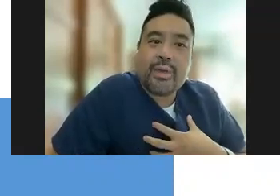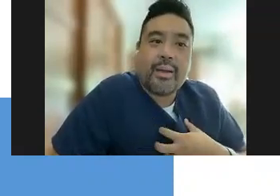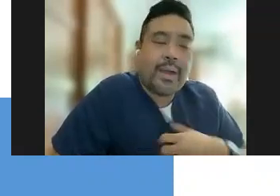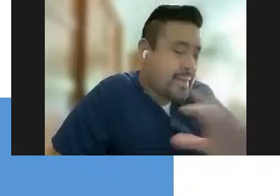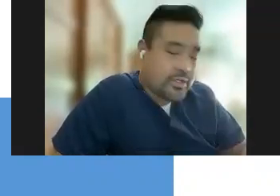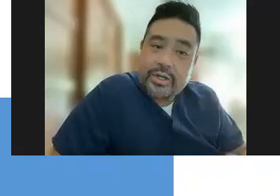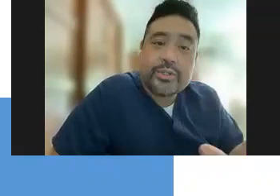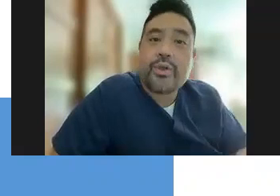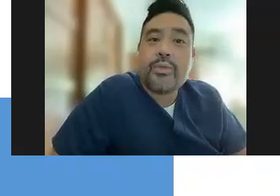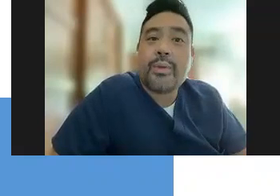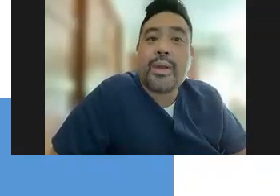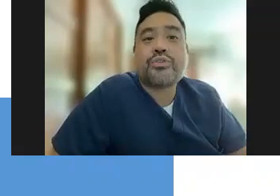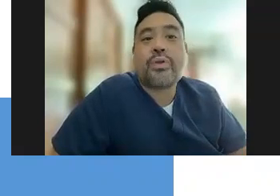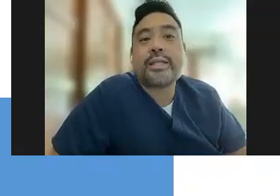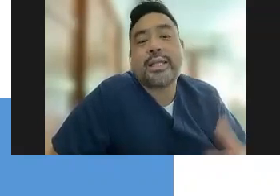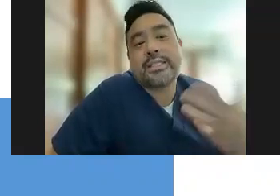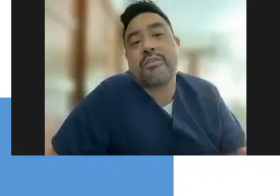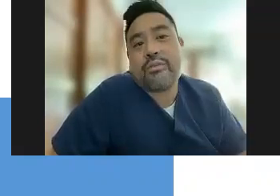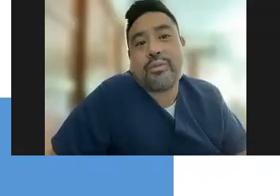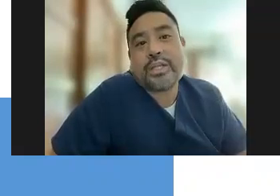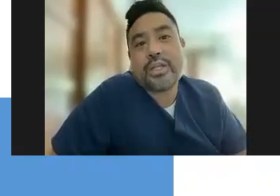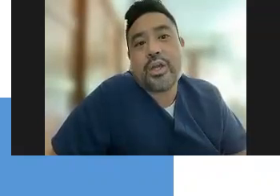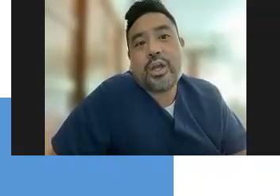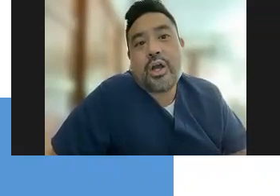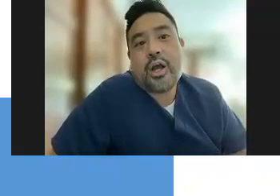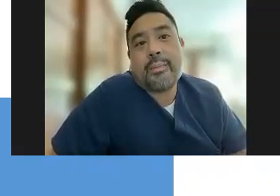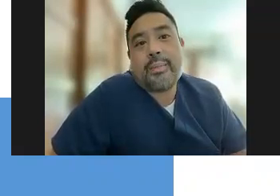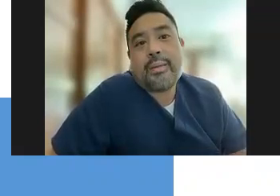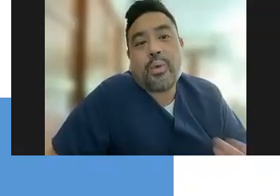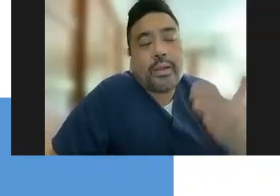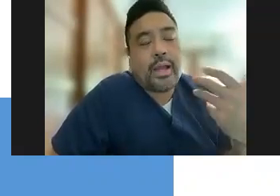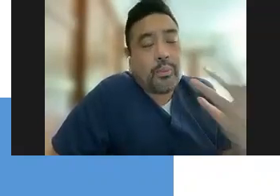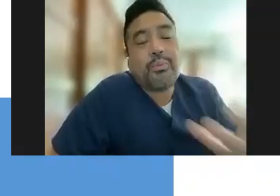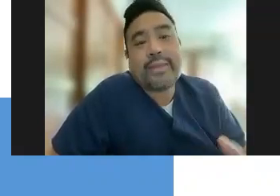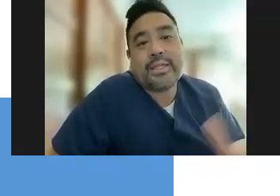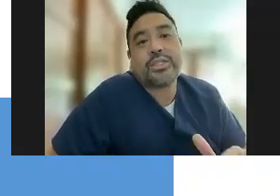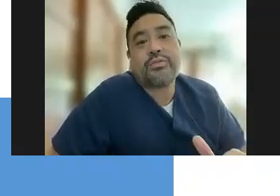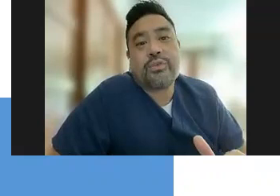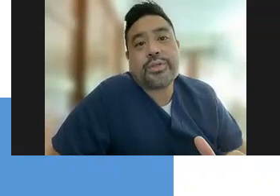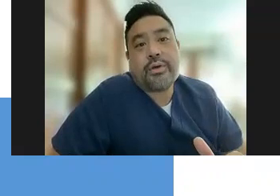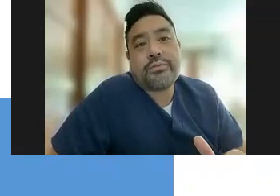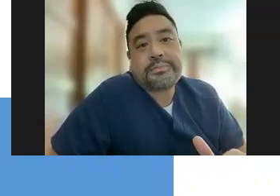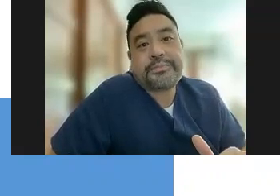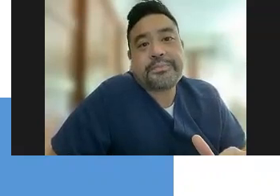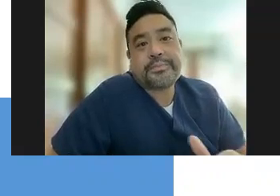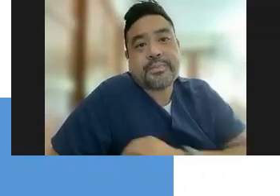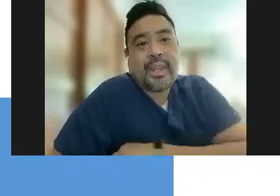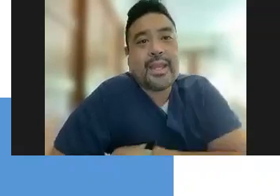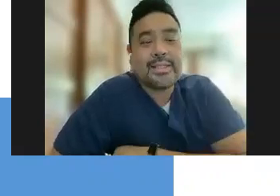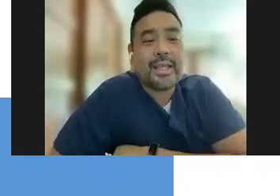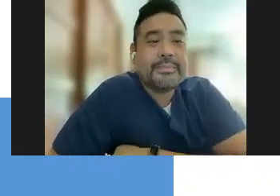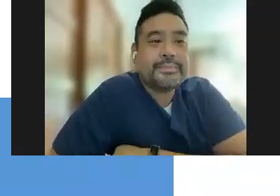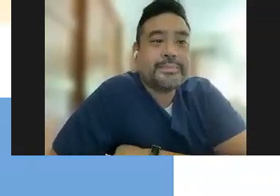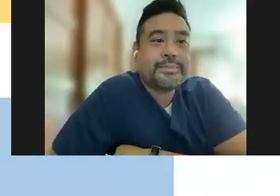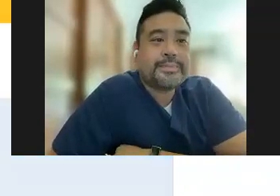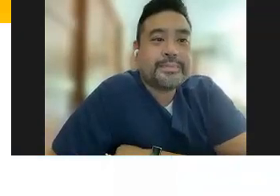safe. I'm not trying to twist your arm though, but I'm trying to at least give you the information to help you make the decision for yourself.